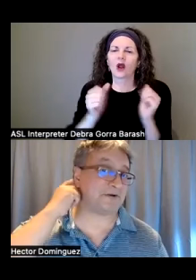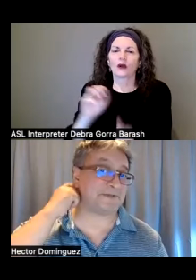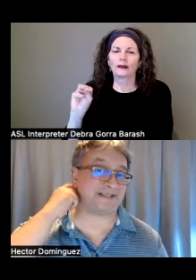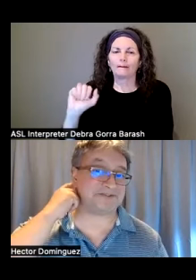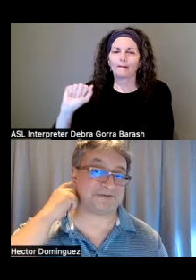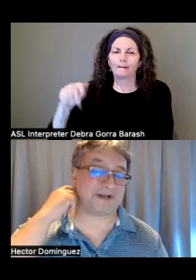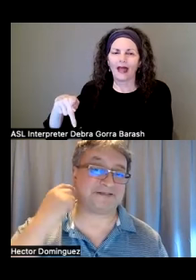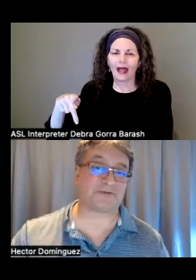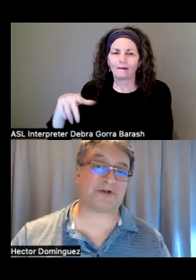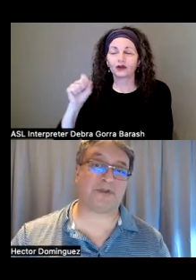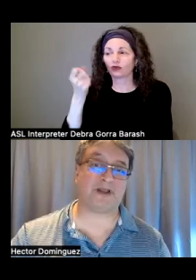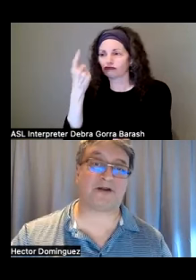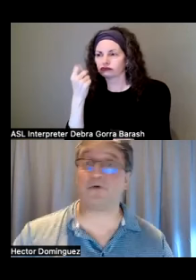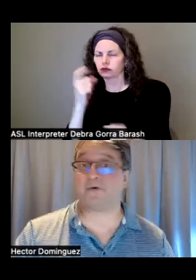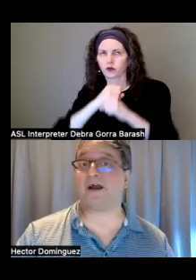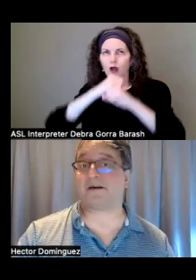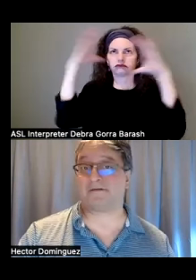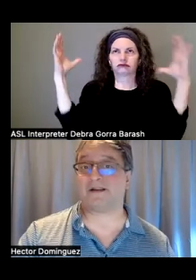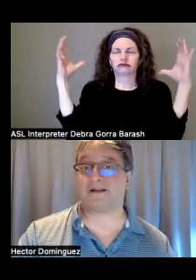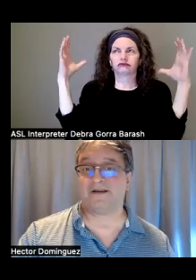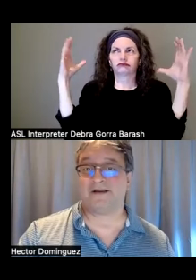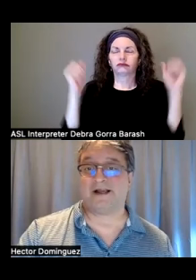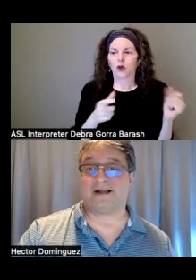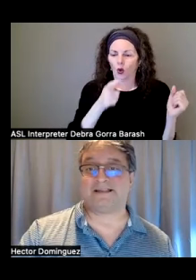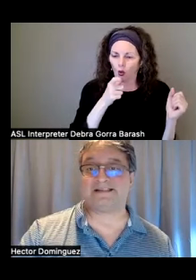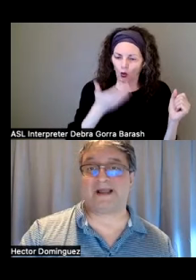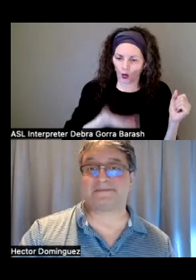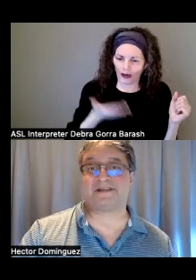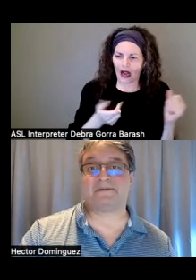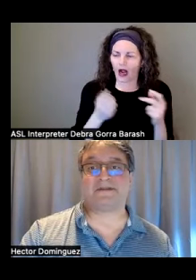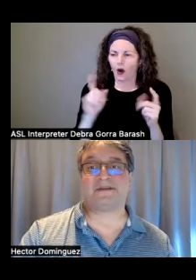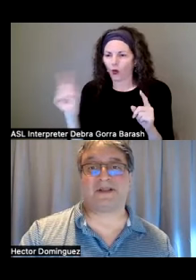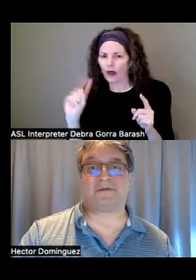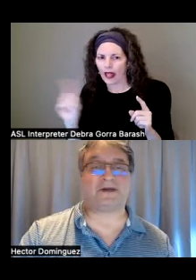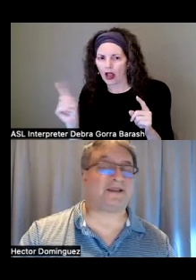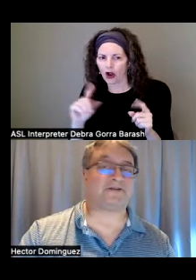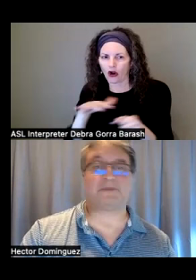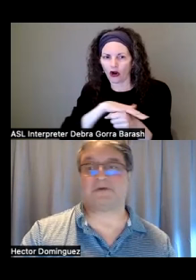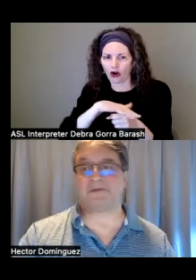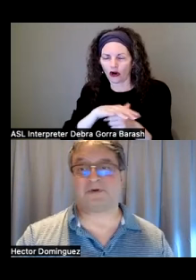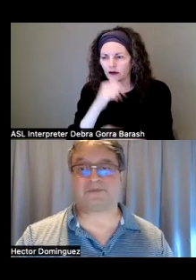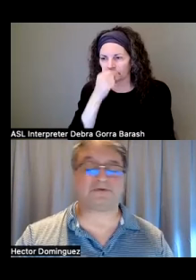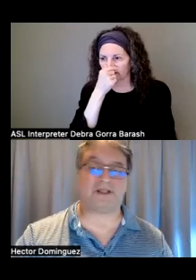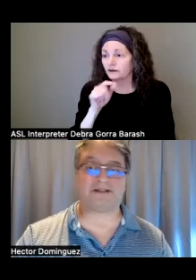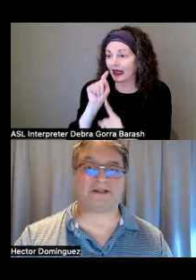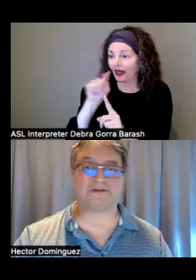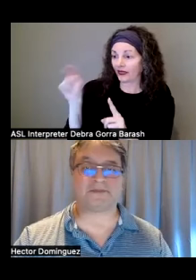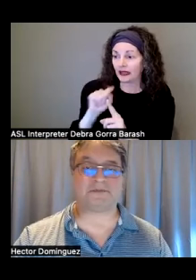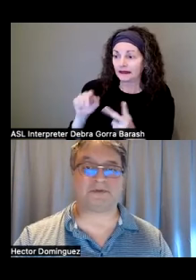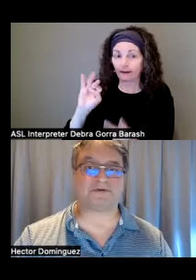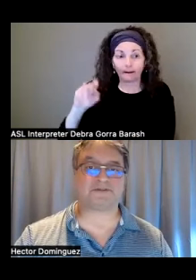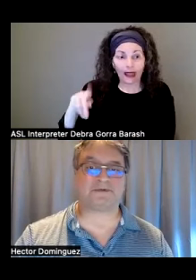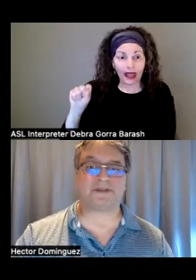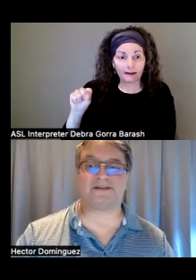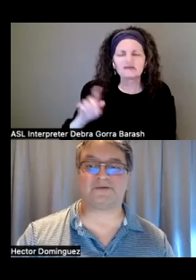to the conversation, right? So where we are, who we are, really. These maps have been developed by a number of people, put together by a number